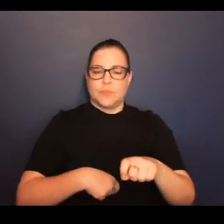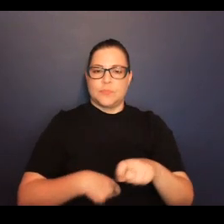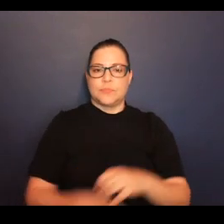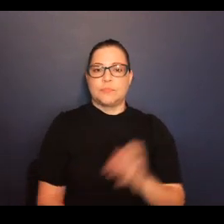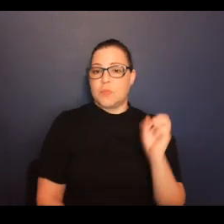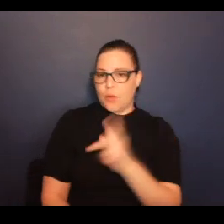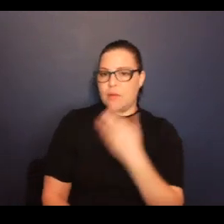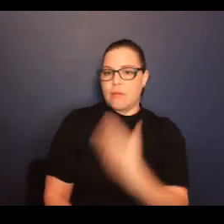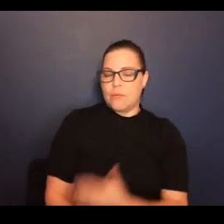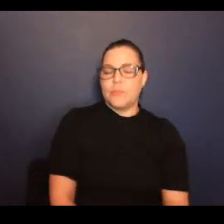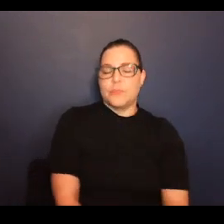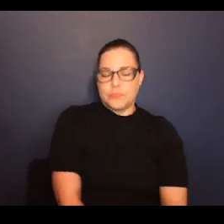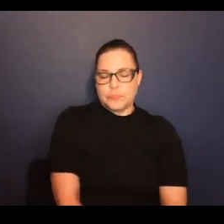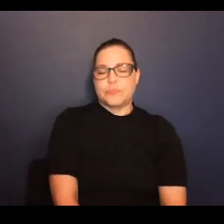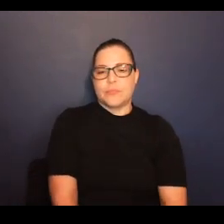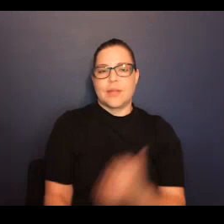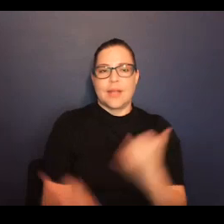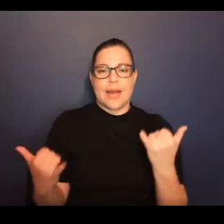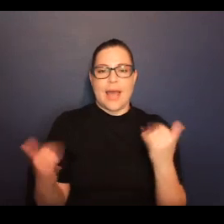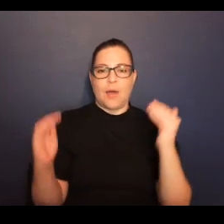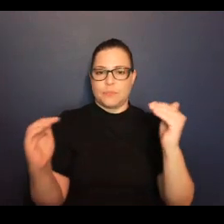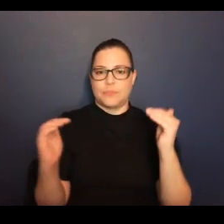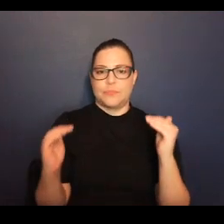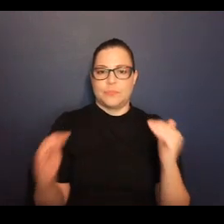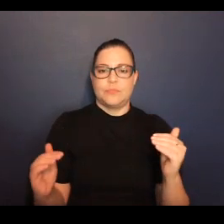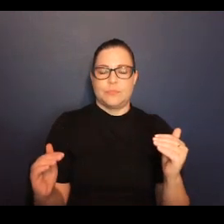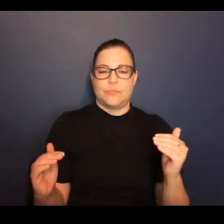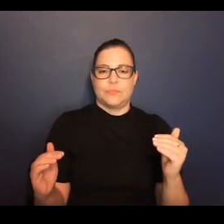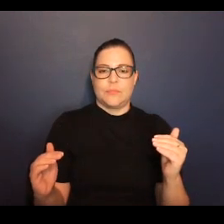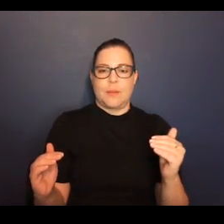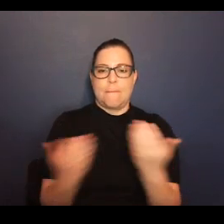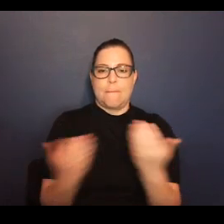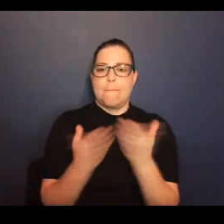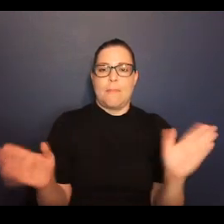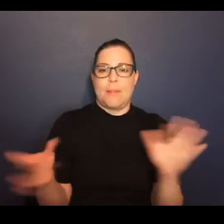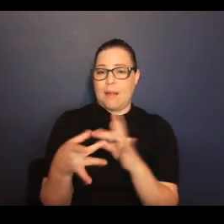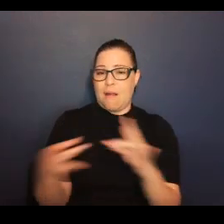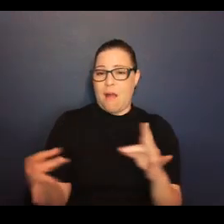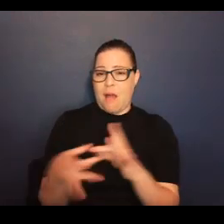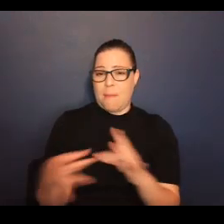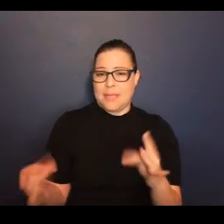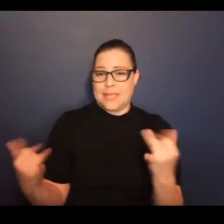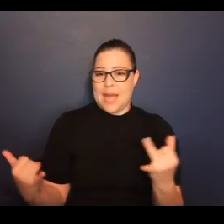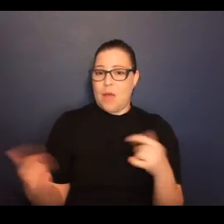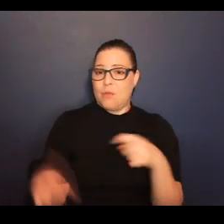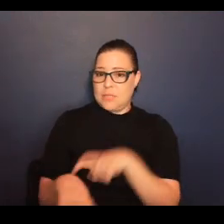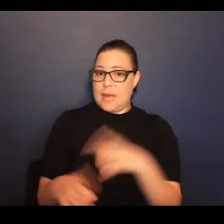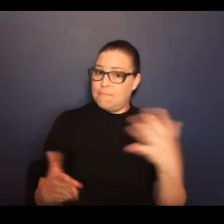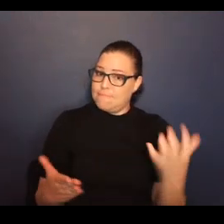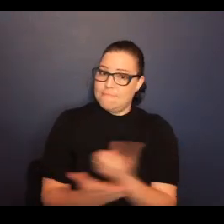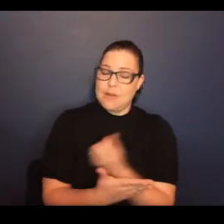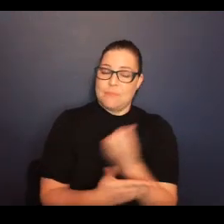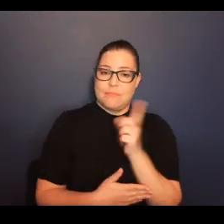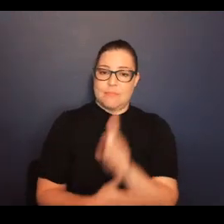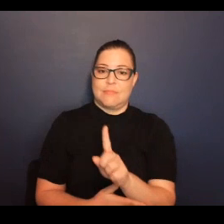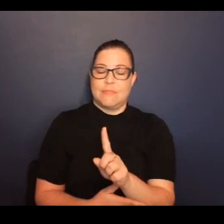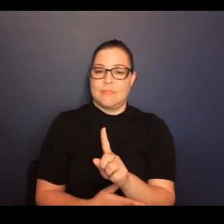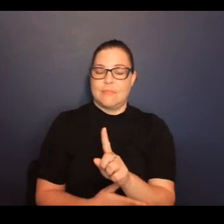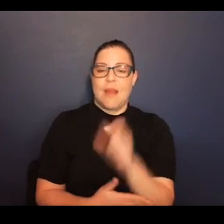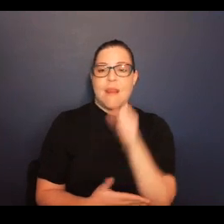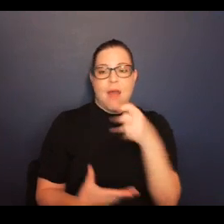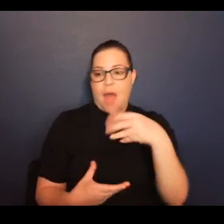All right, thank you. And now we're going to move on to the next section, which is public comments. This is the time for public comments and items not on